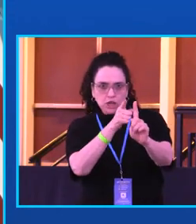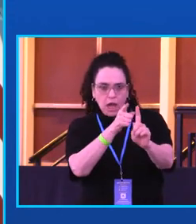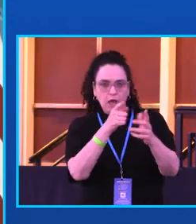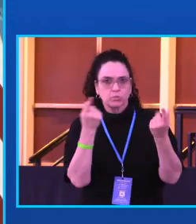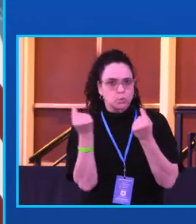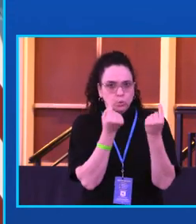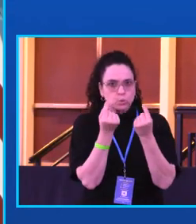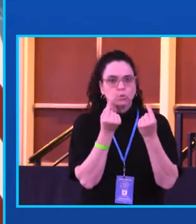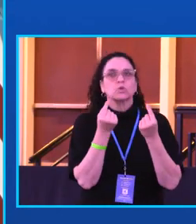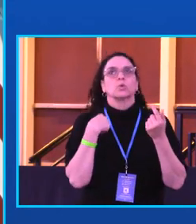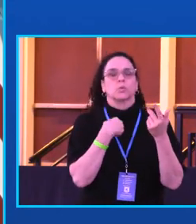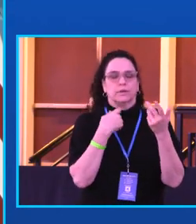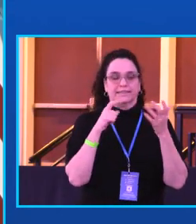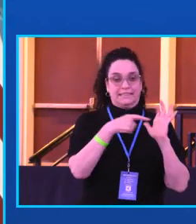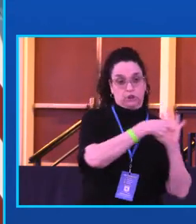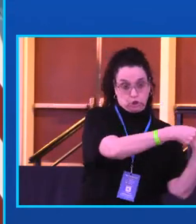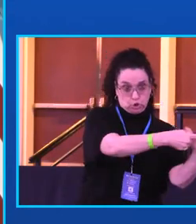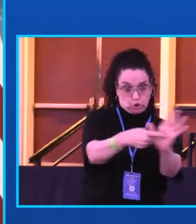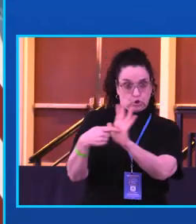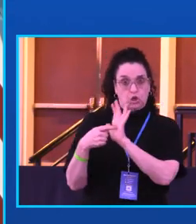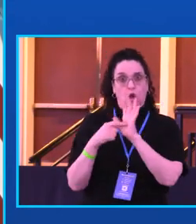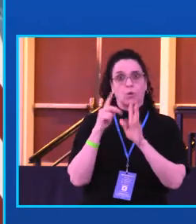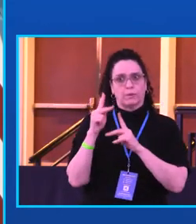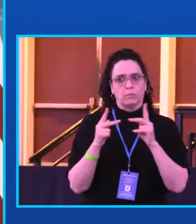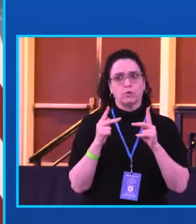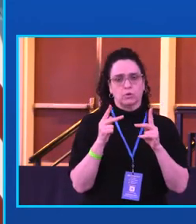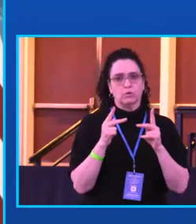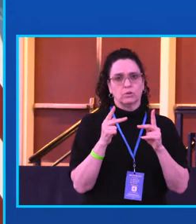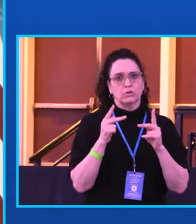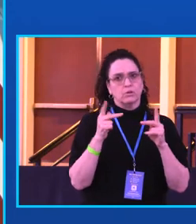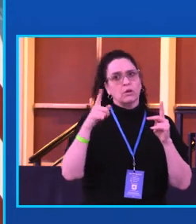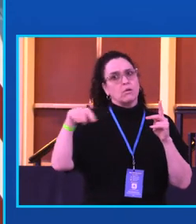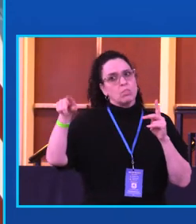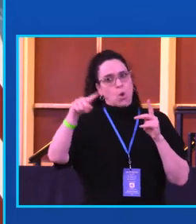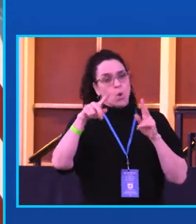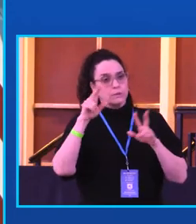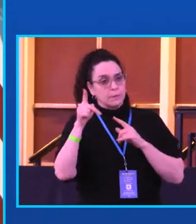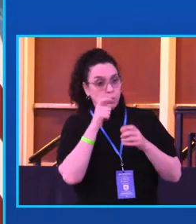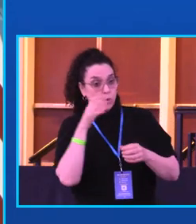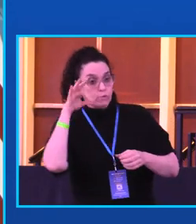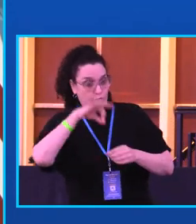to show people that in many ways they got what they ordered.